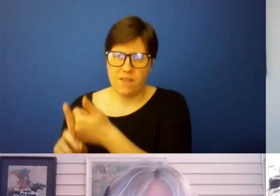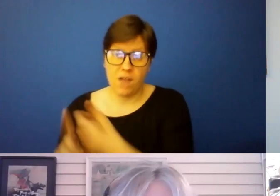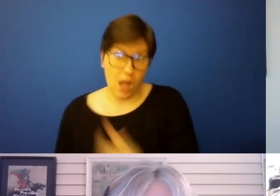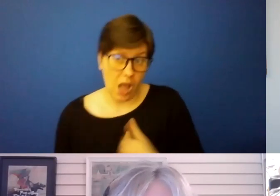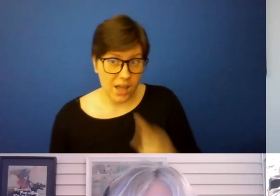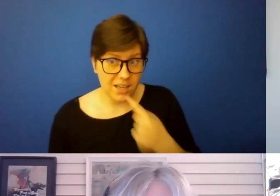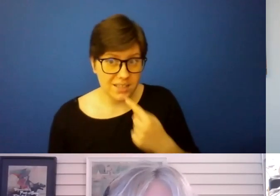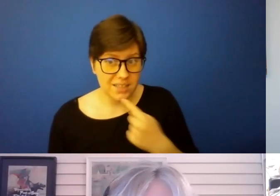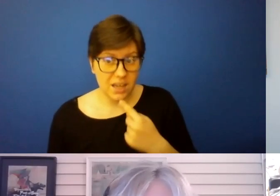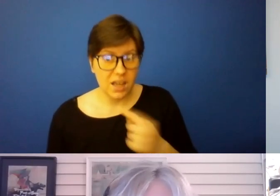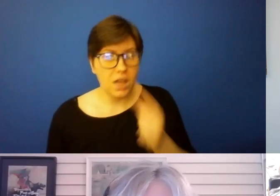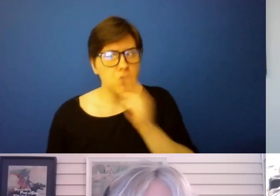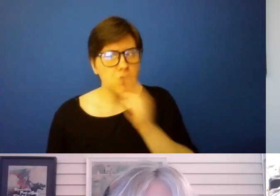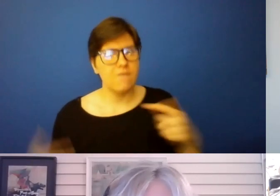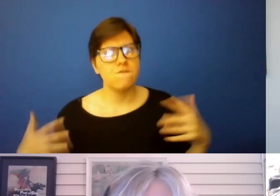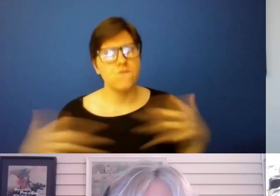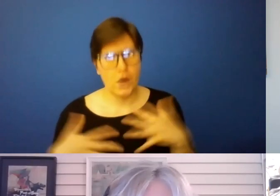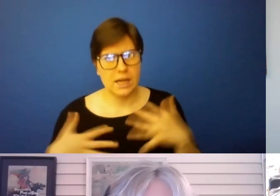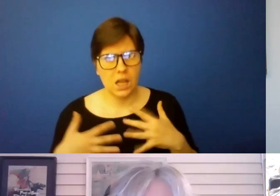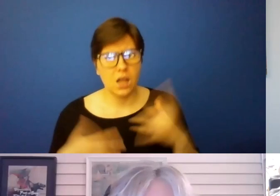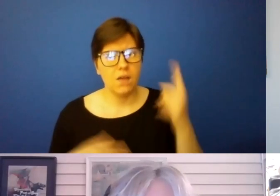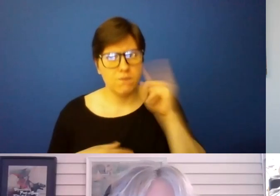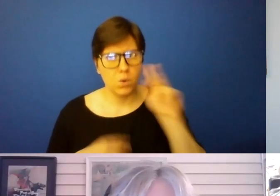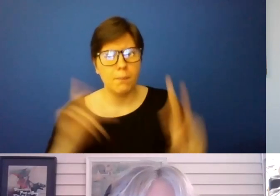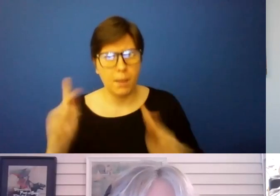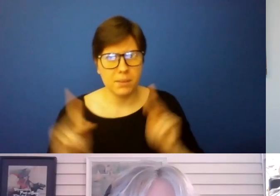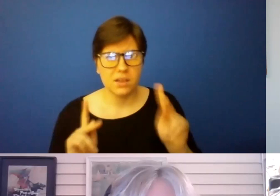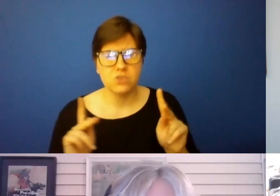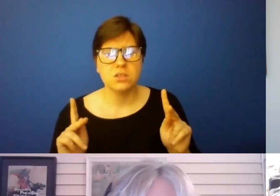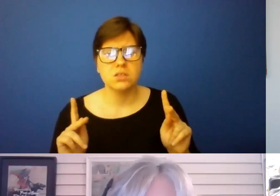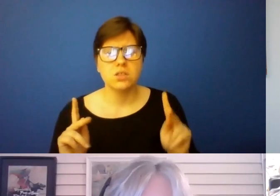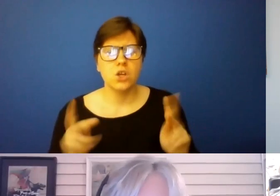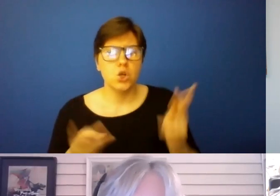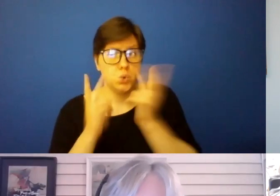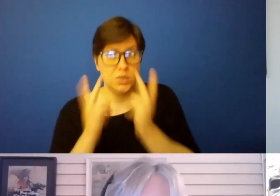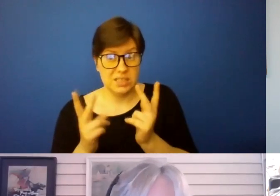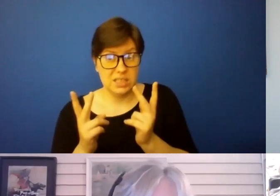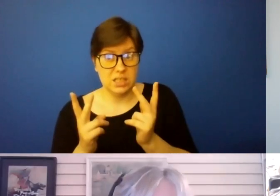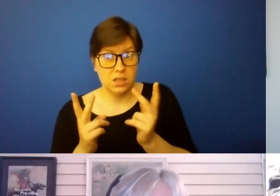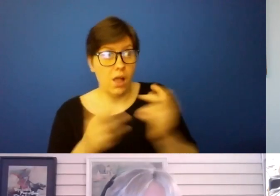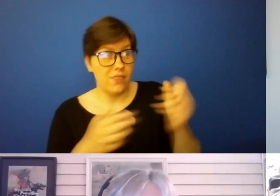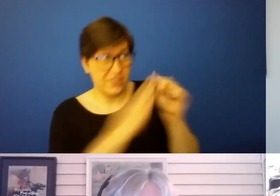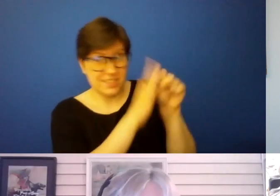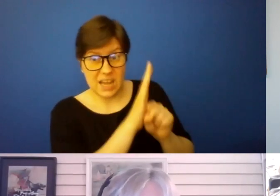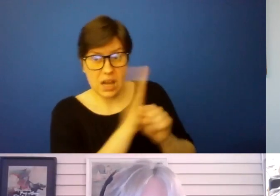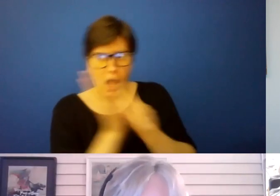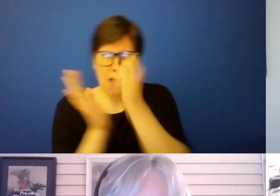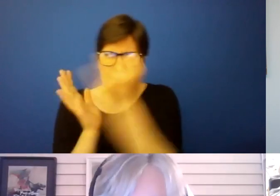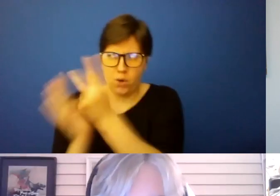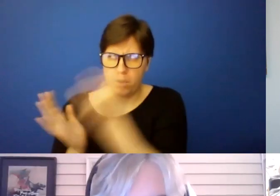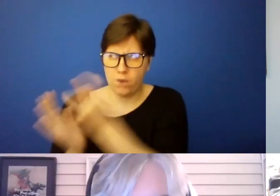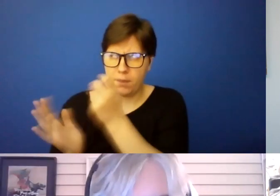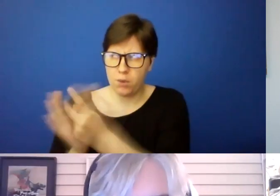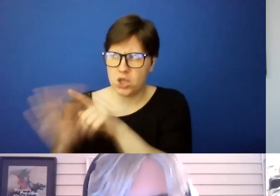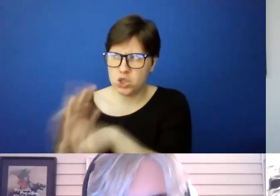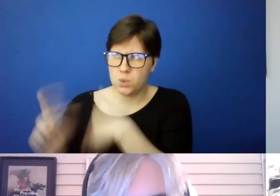it's very frightening for populations to see that the state is approving suicides